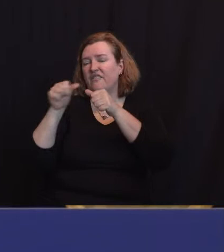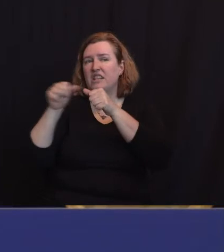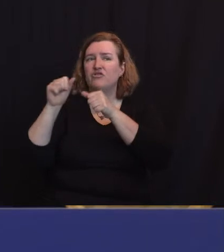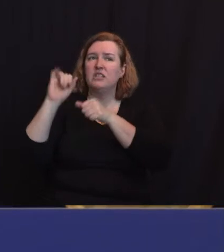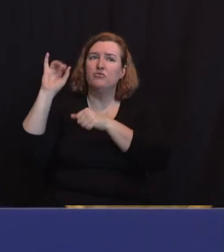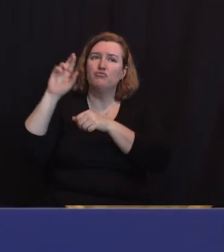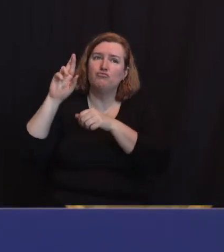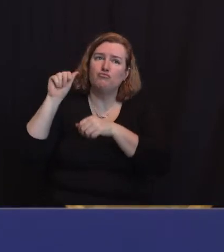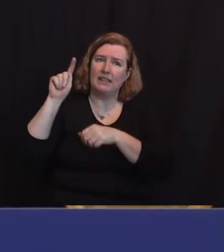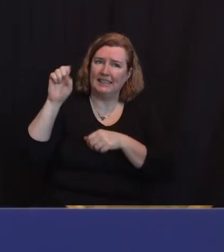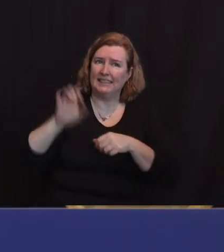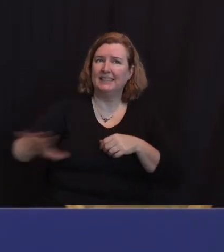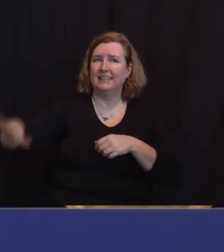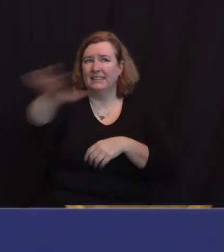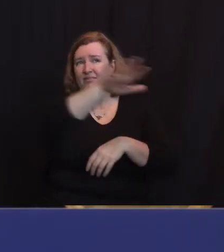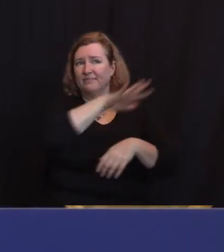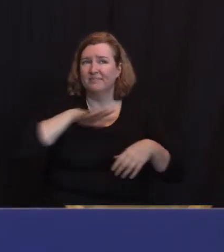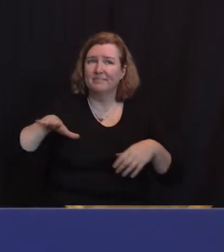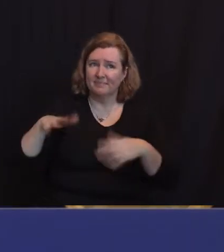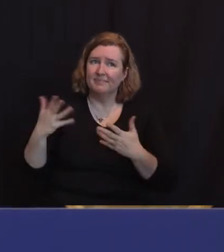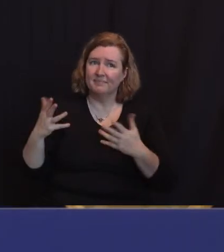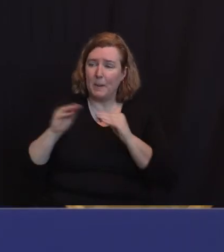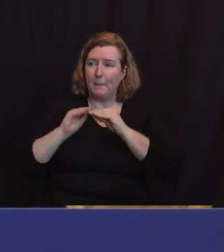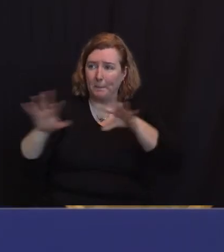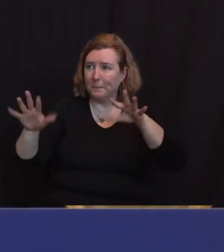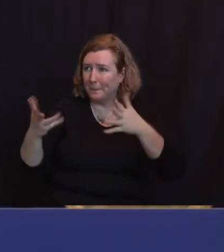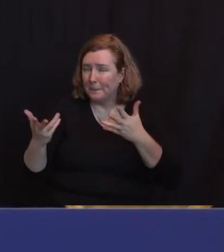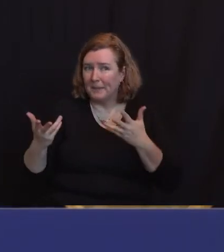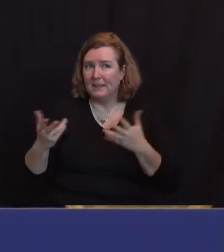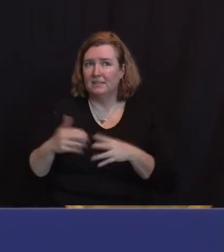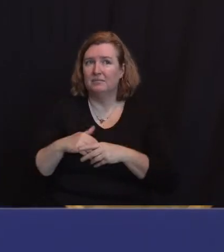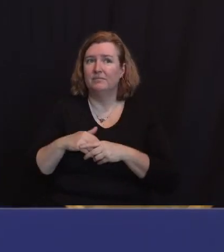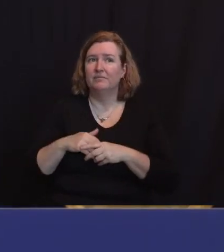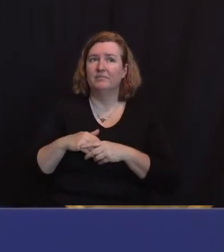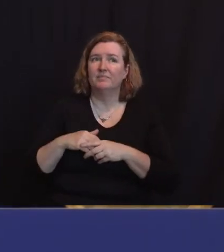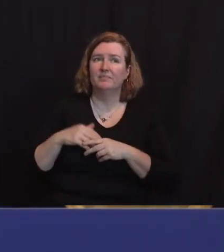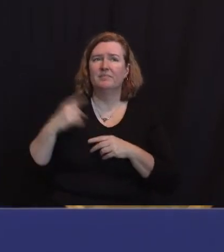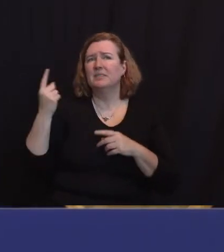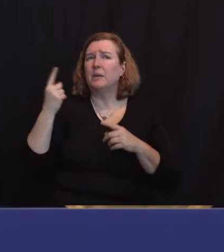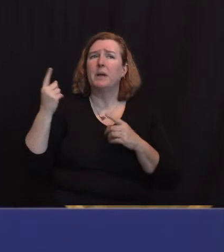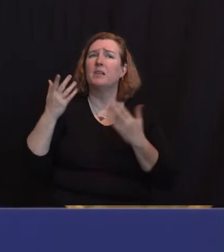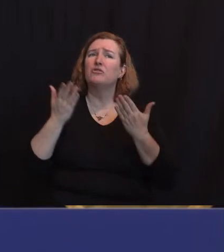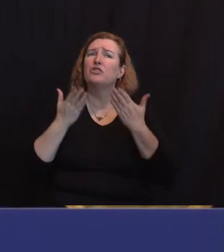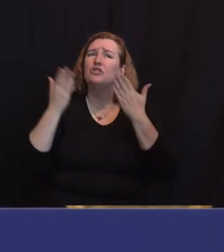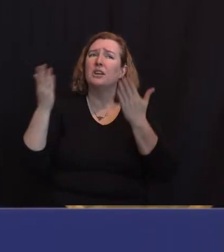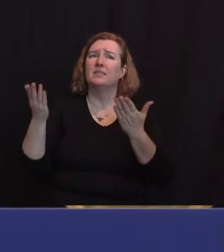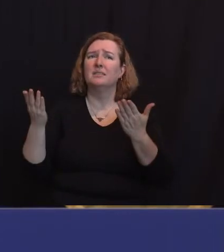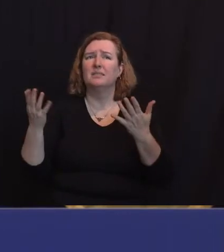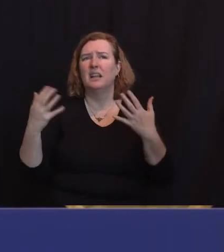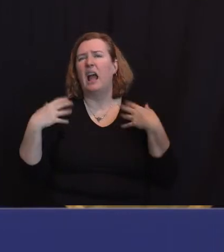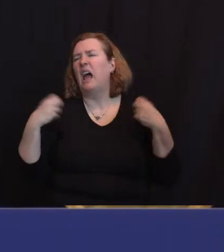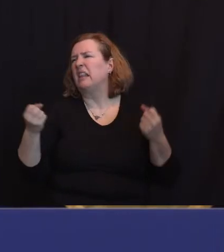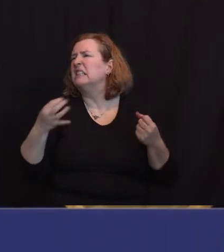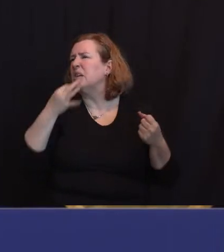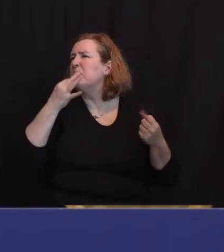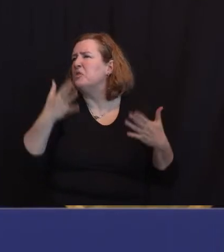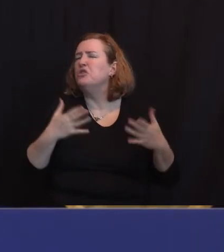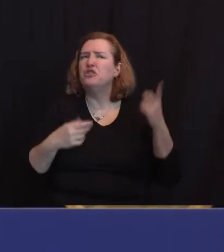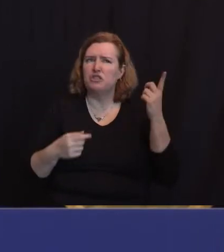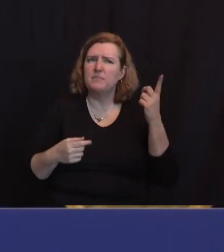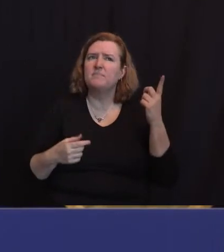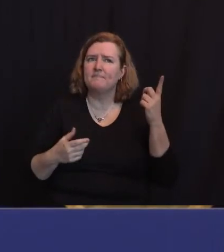on Colleen's question, it has been suggested by several health experts around the country and the world, I